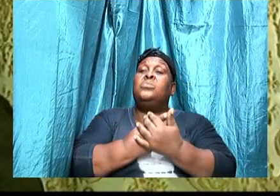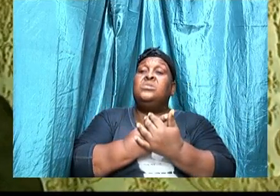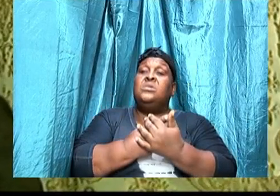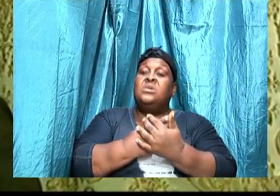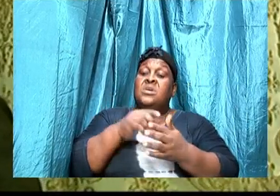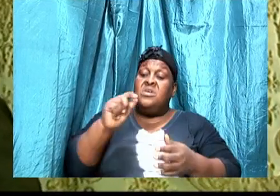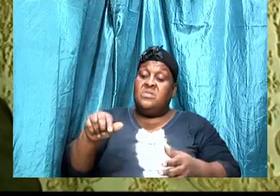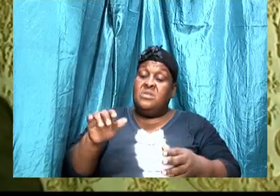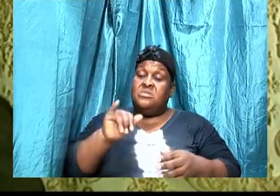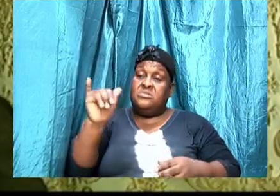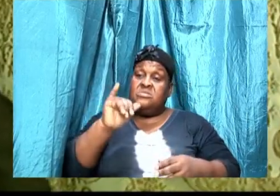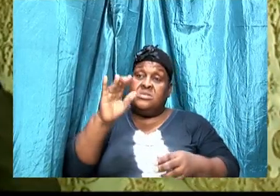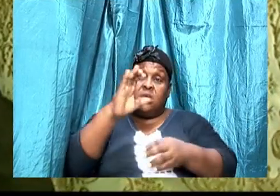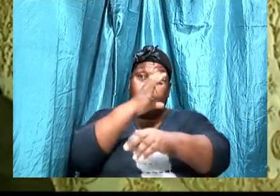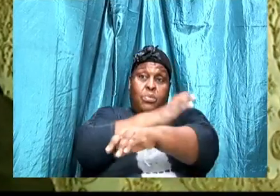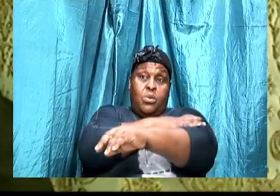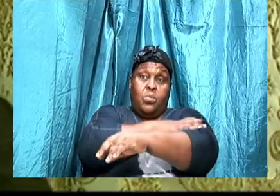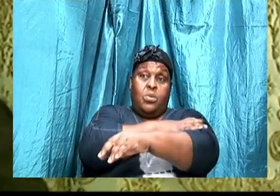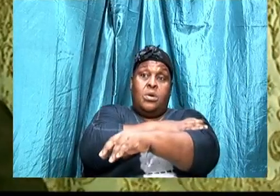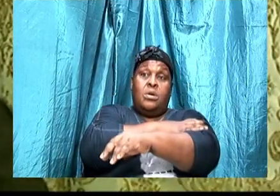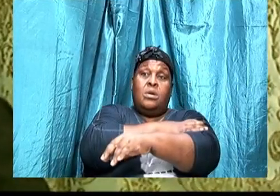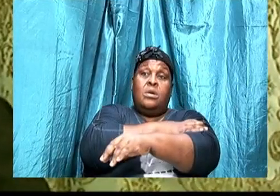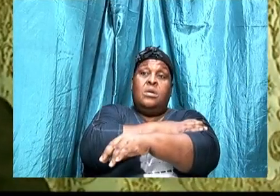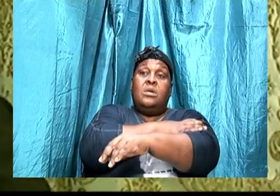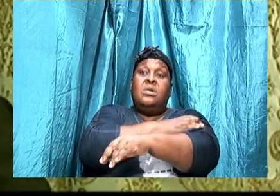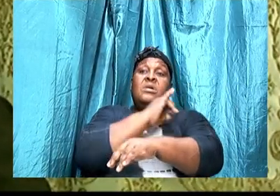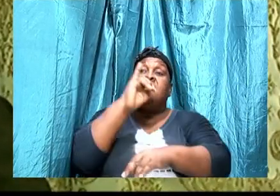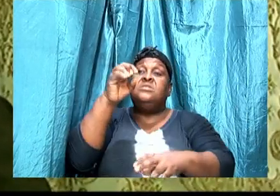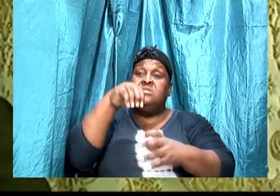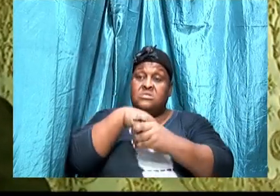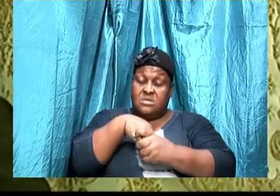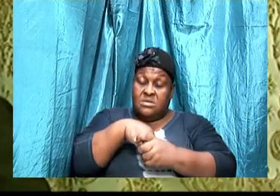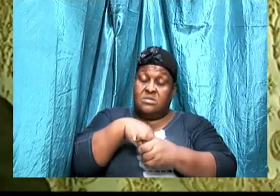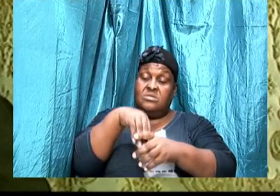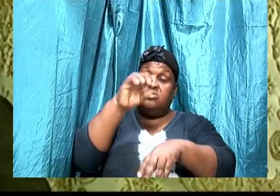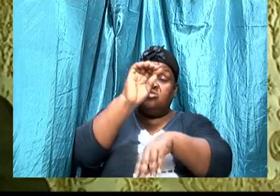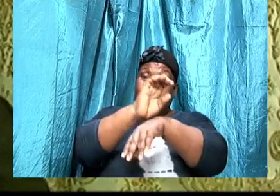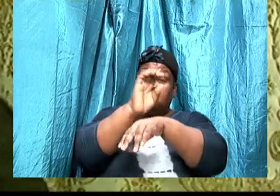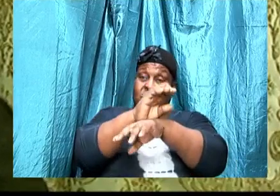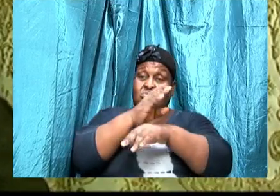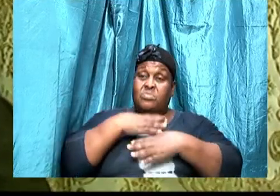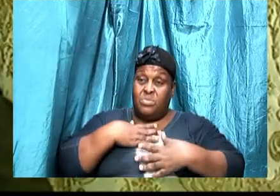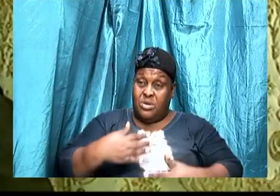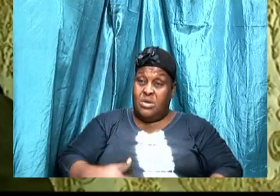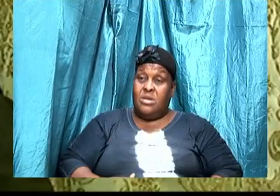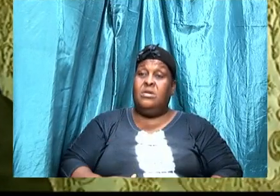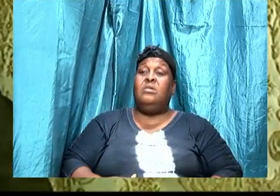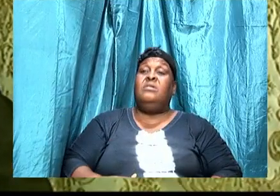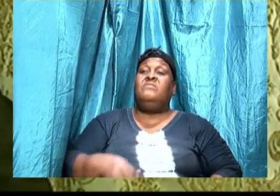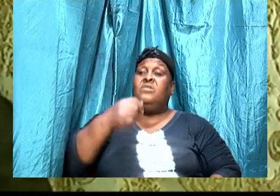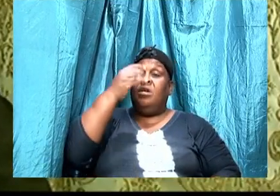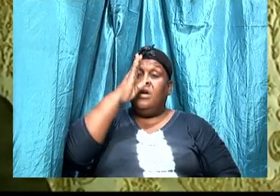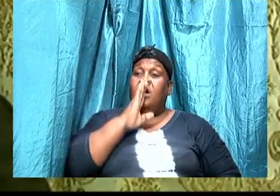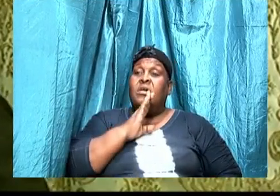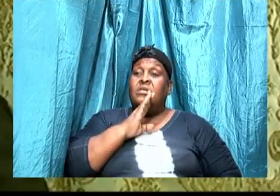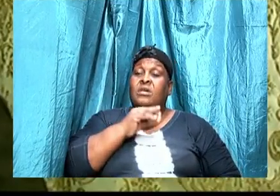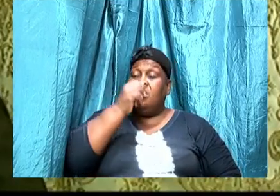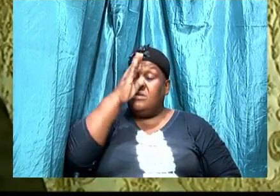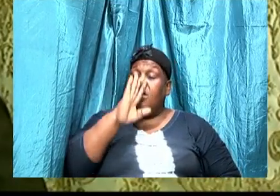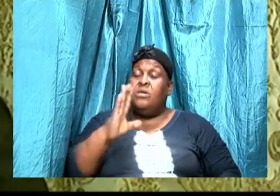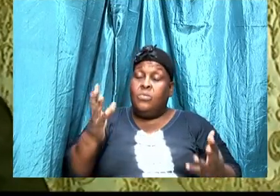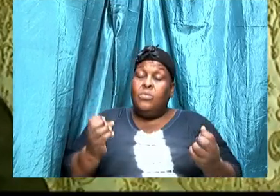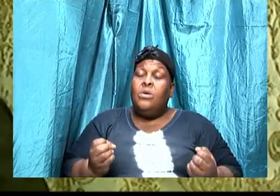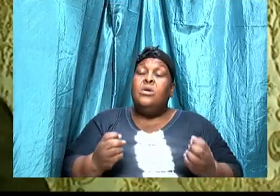church. And God wants to demonstrate his power through the